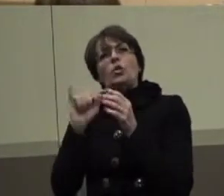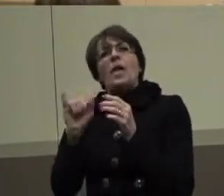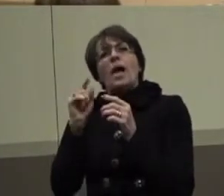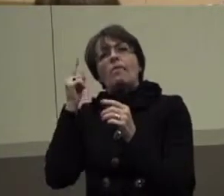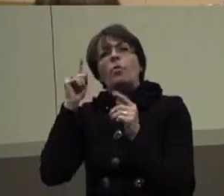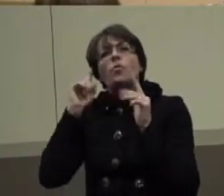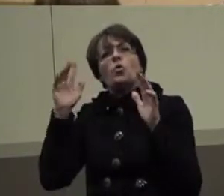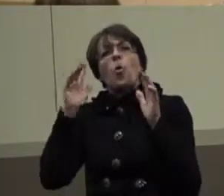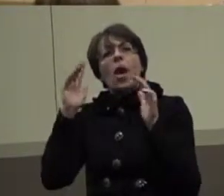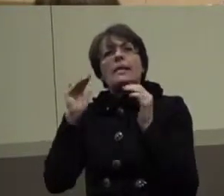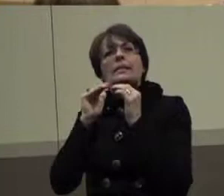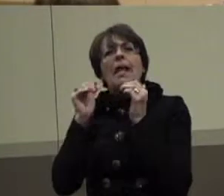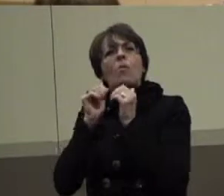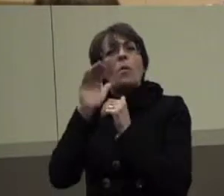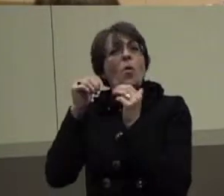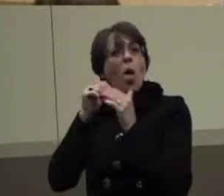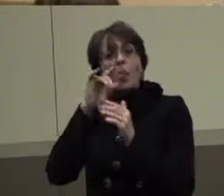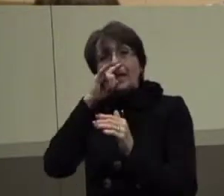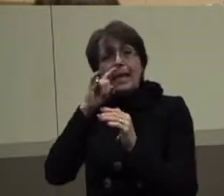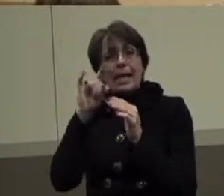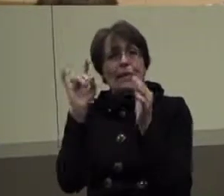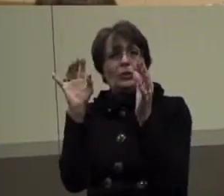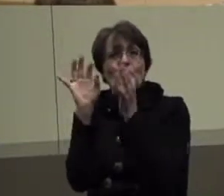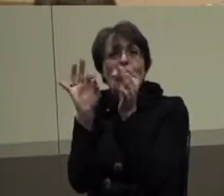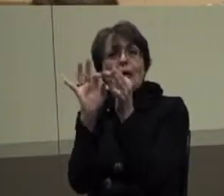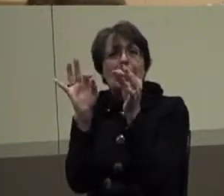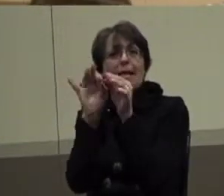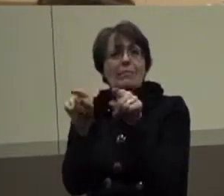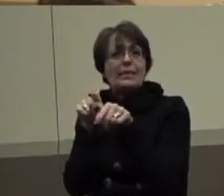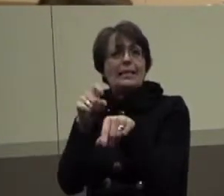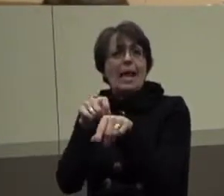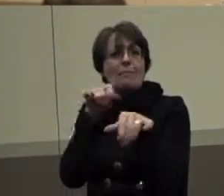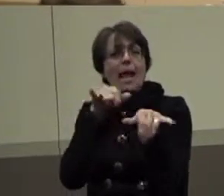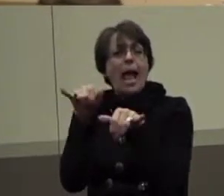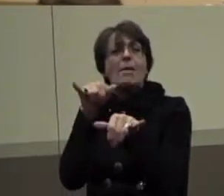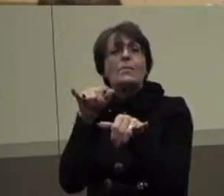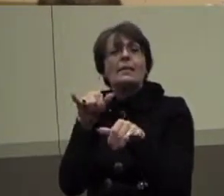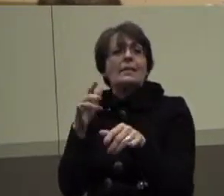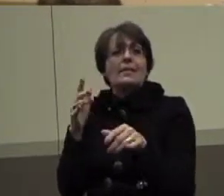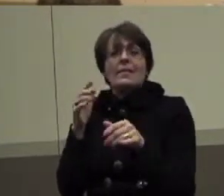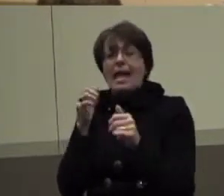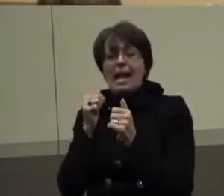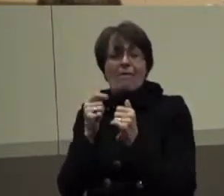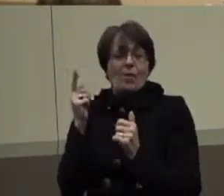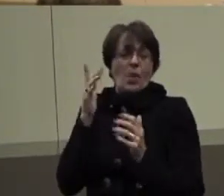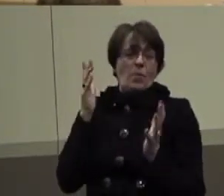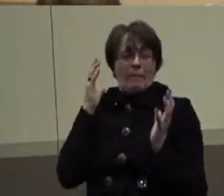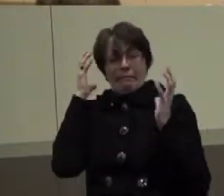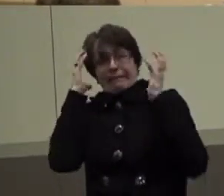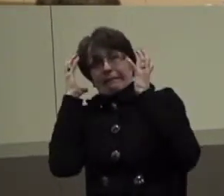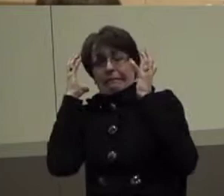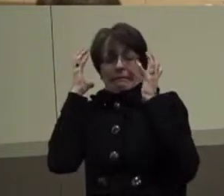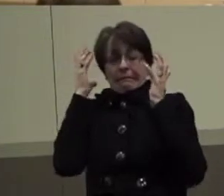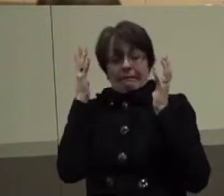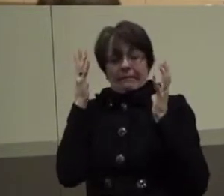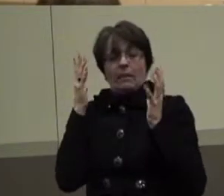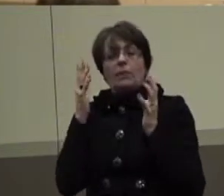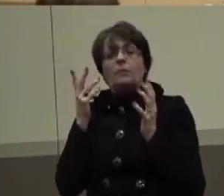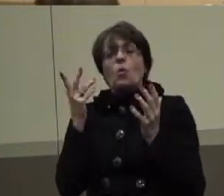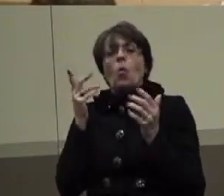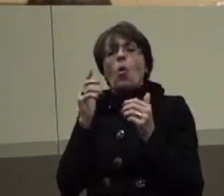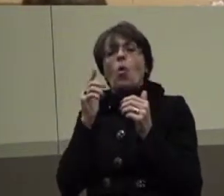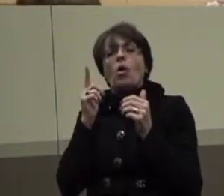all the kids talking at once isn't as high that it would send everybody running and screaming, or kids on the spectrum?